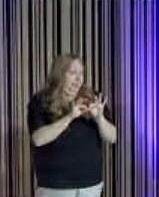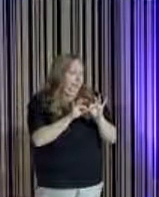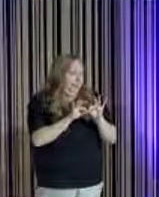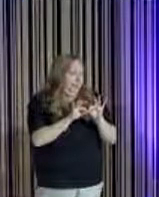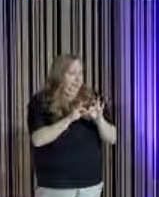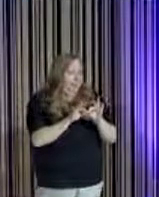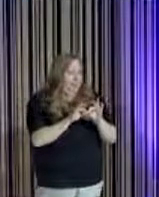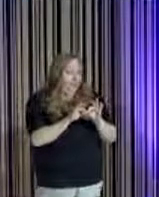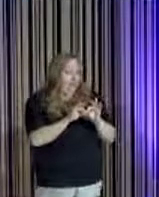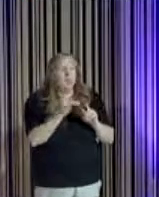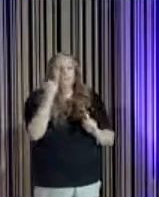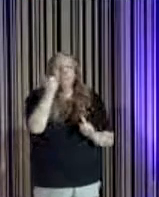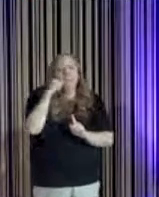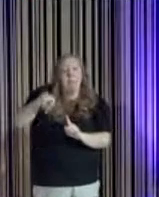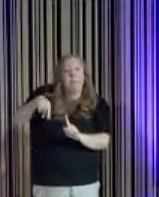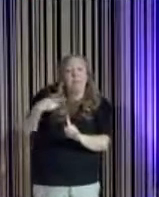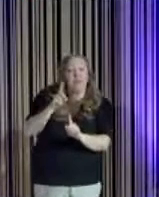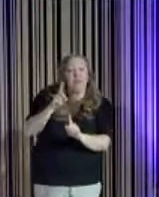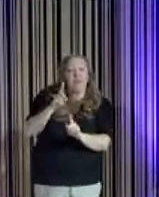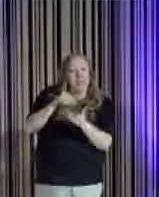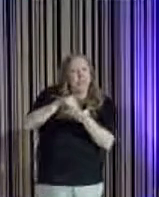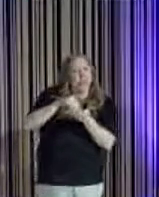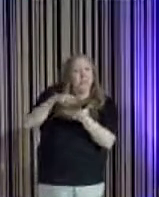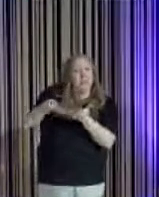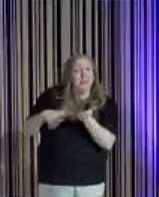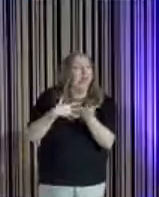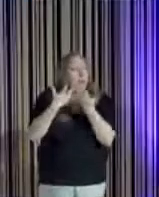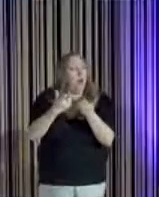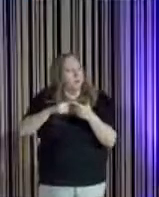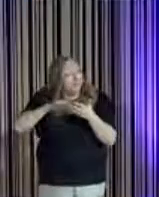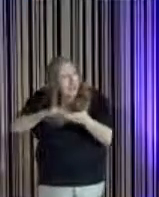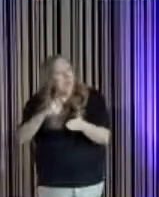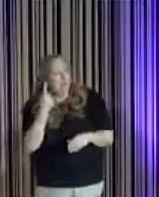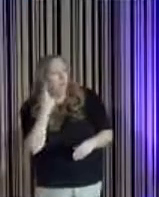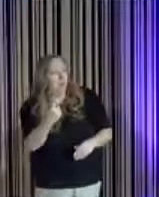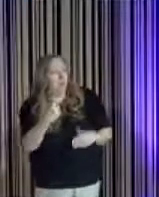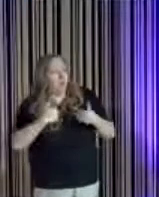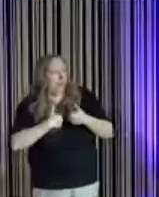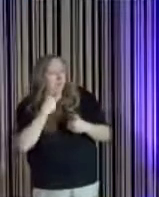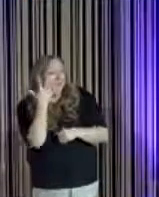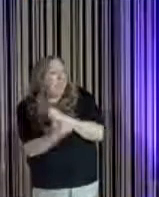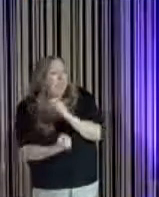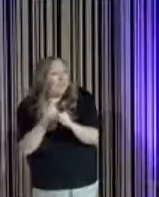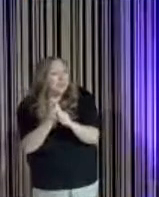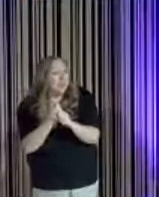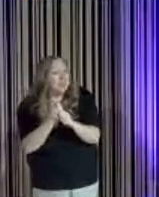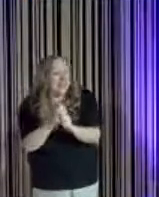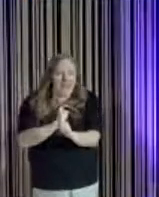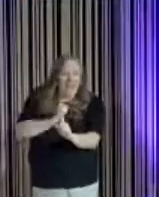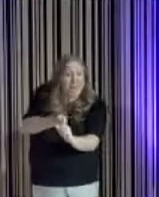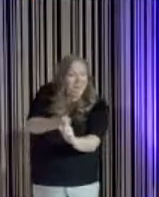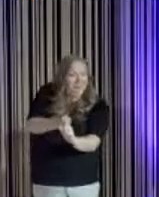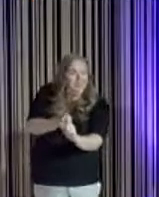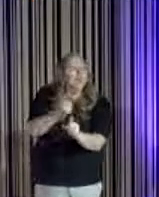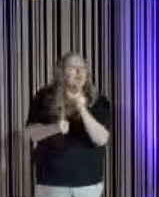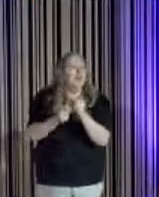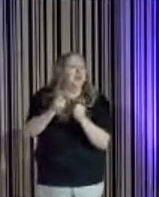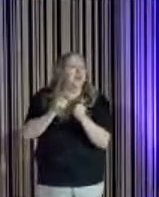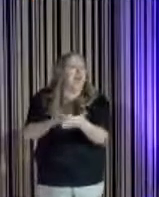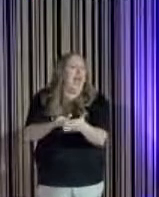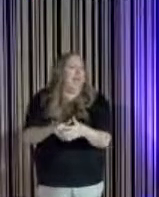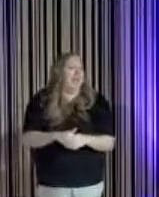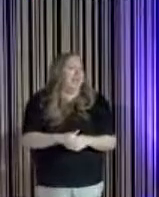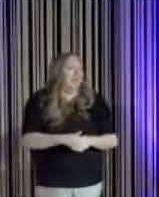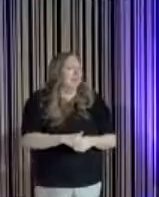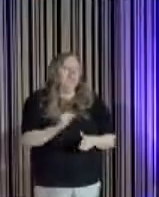PhD student and we want to study one organism for 5 years, which organism should you study? And so now with Tara, we can say, study the